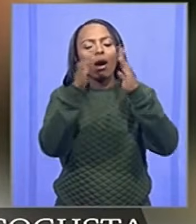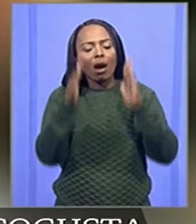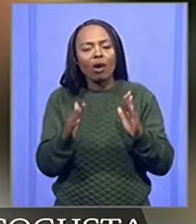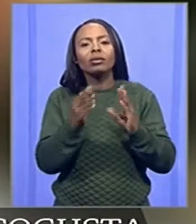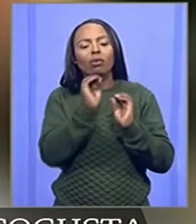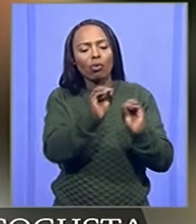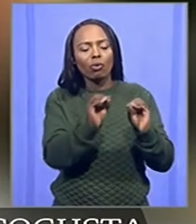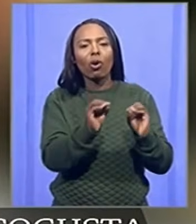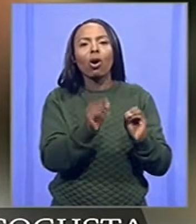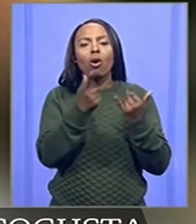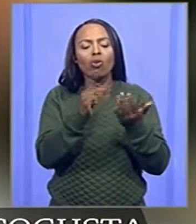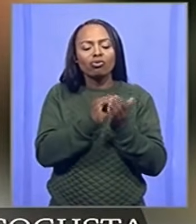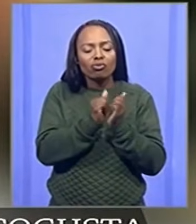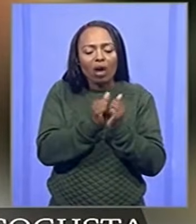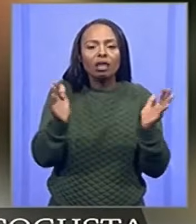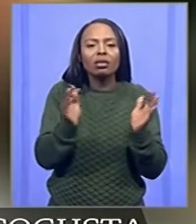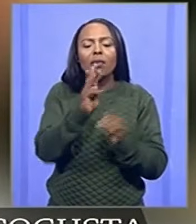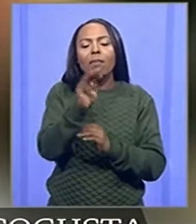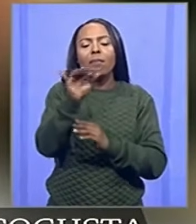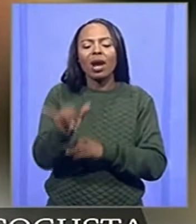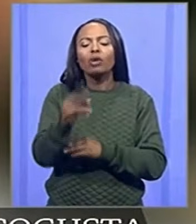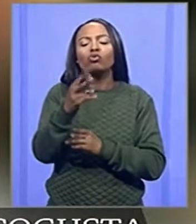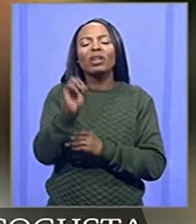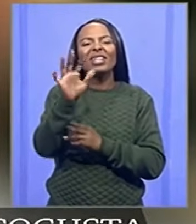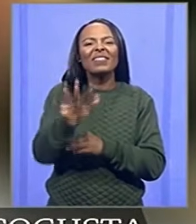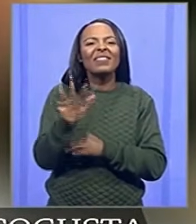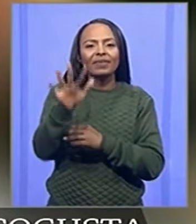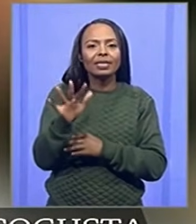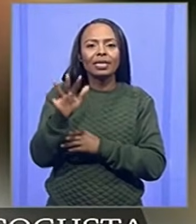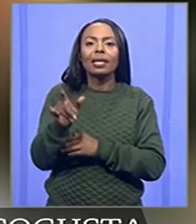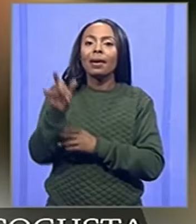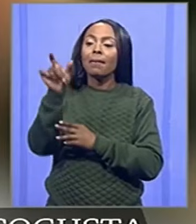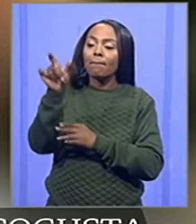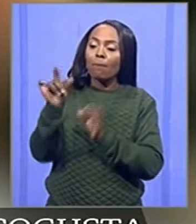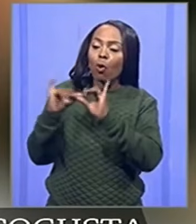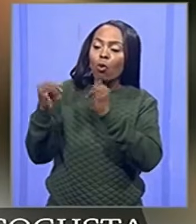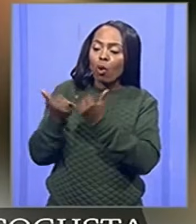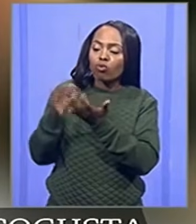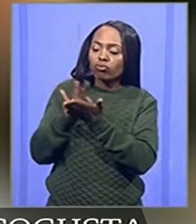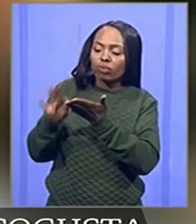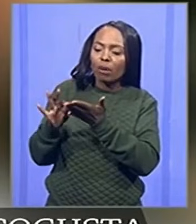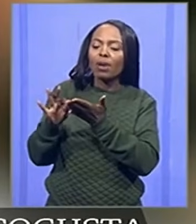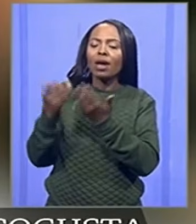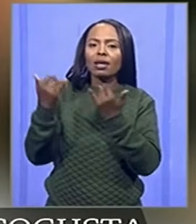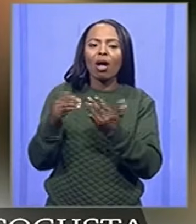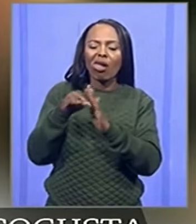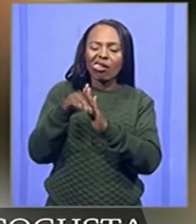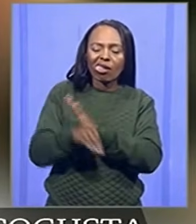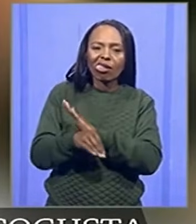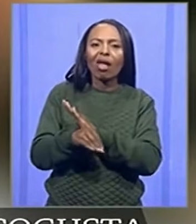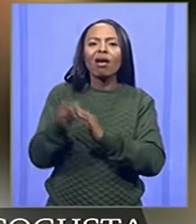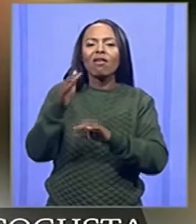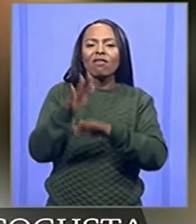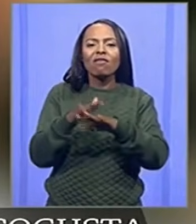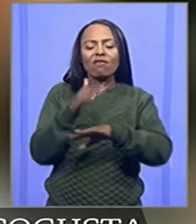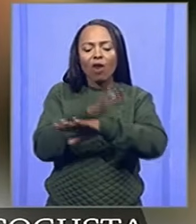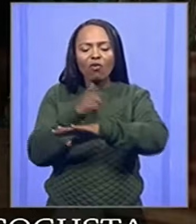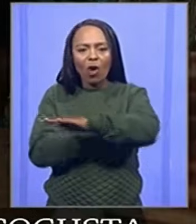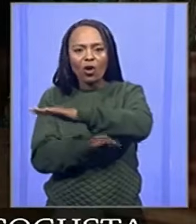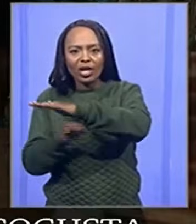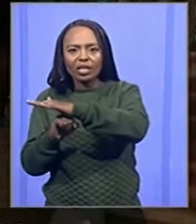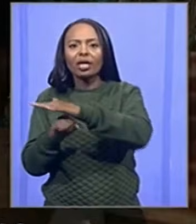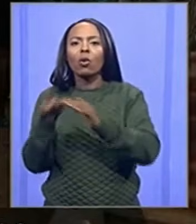work started in May of 2015. The appointed contractor cost 12 raft foundations and was unable to complete due to ill